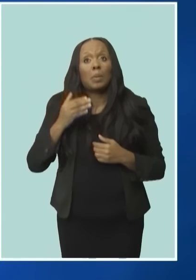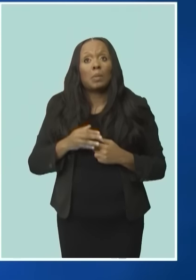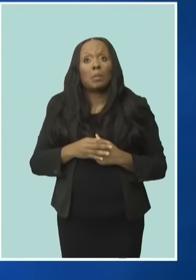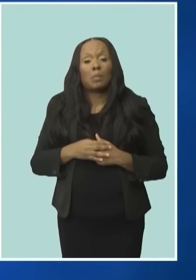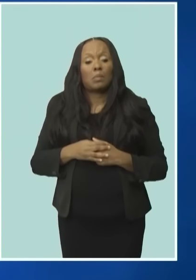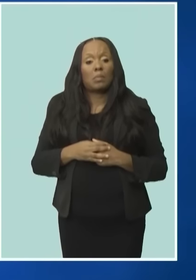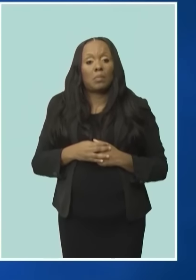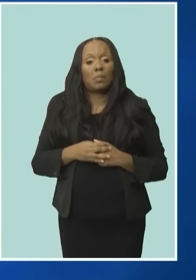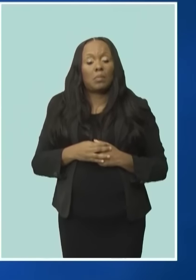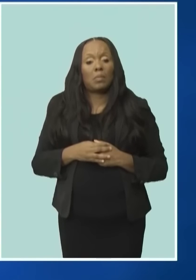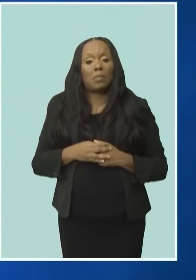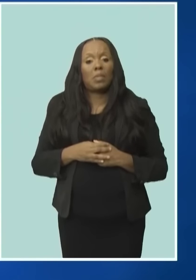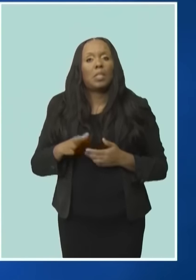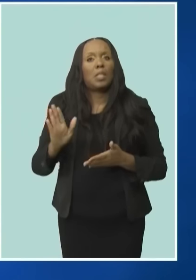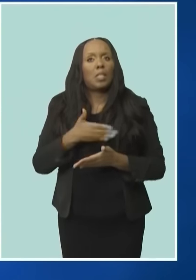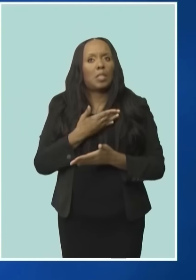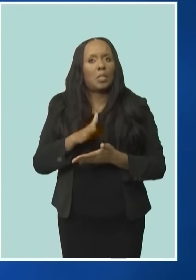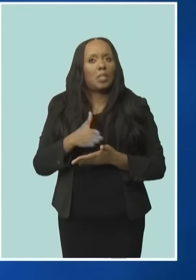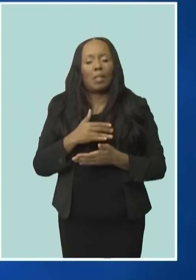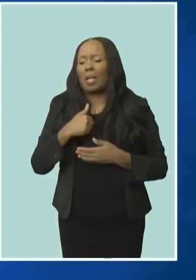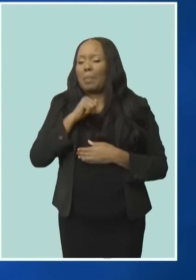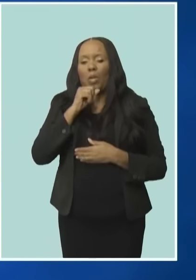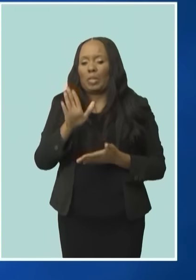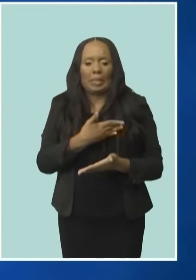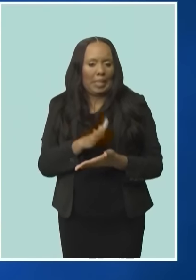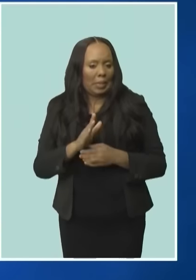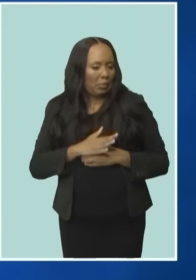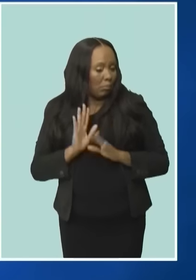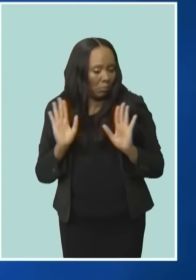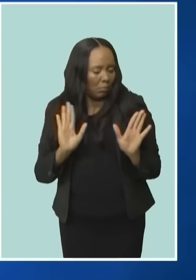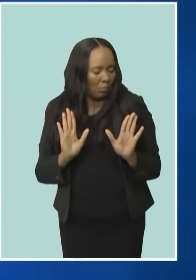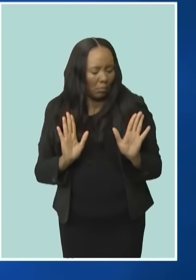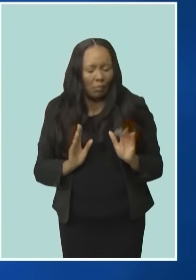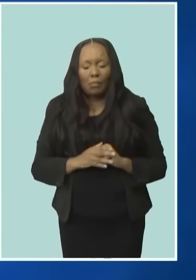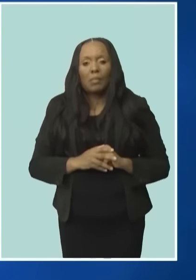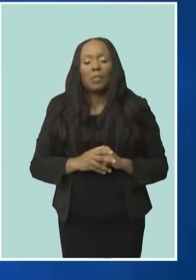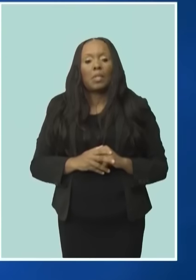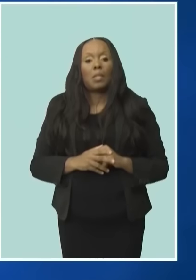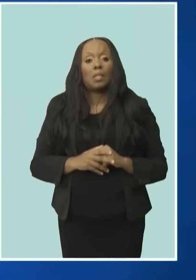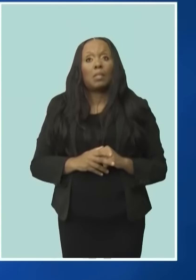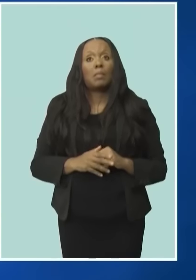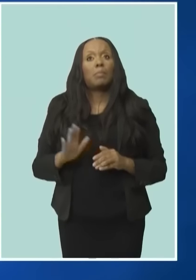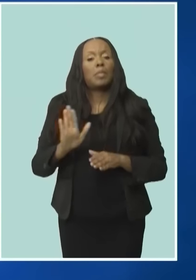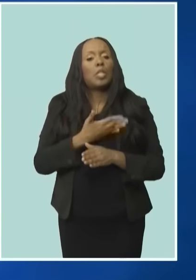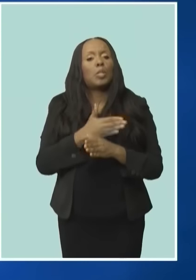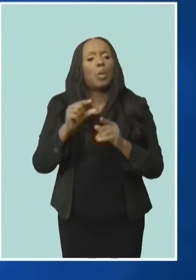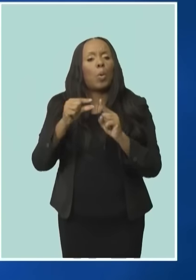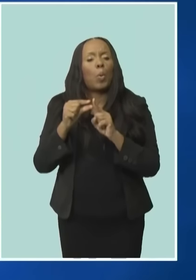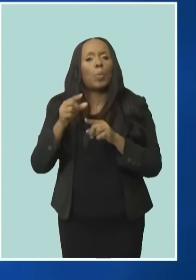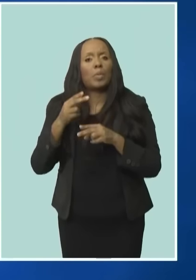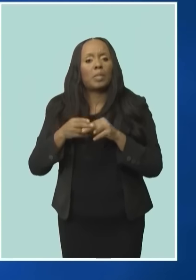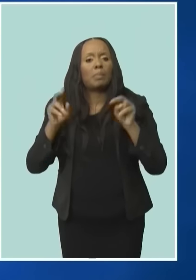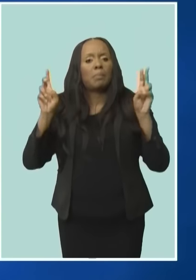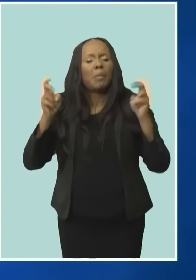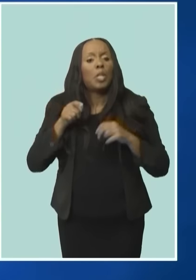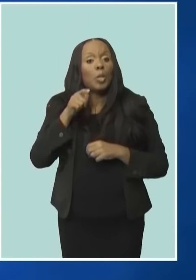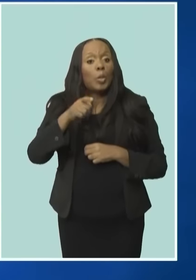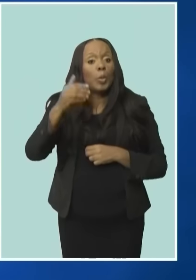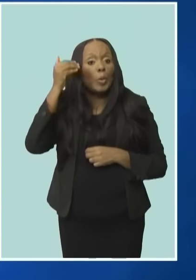ever know that you're a hero? I'm not going to say it. That you, guardians,